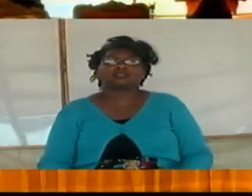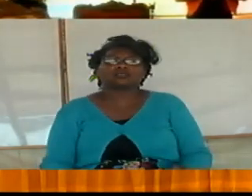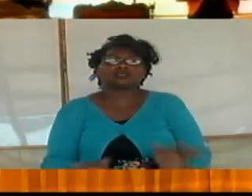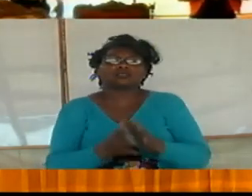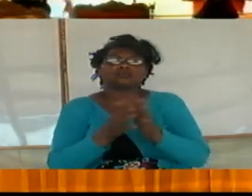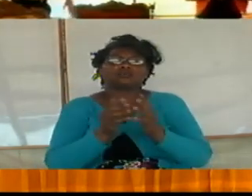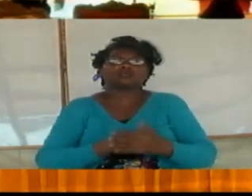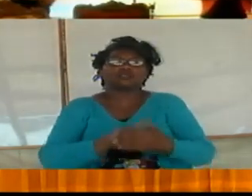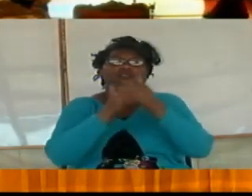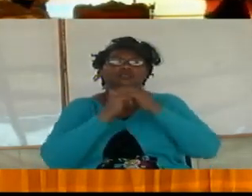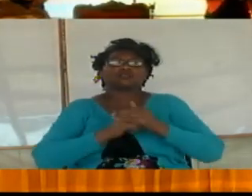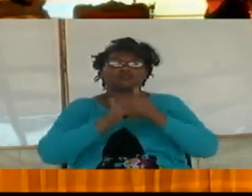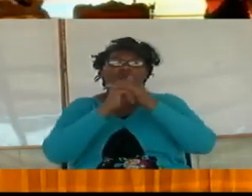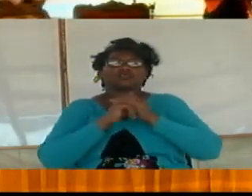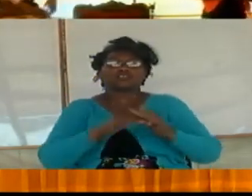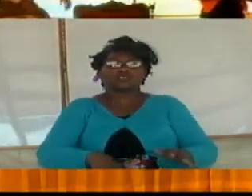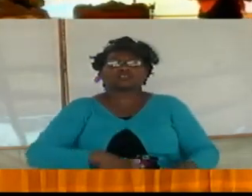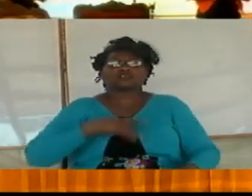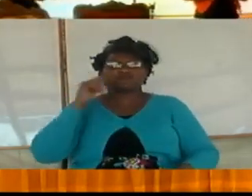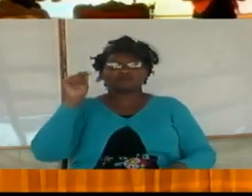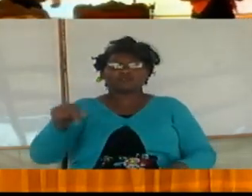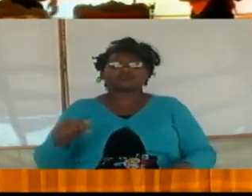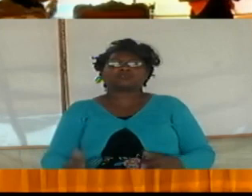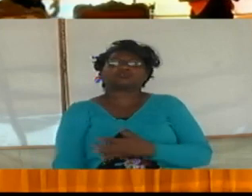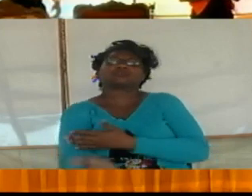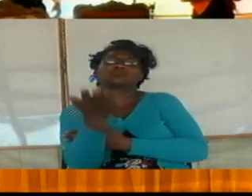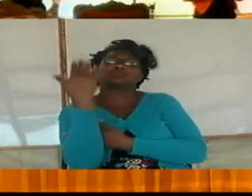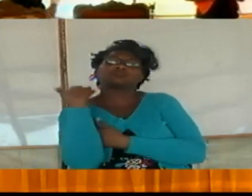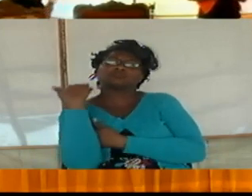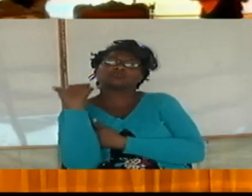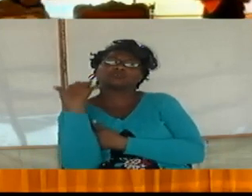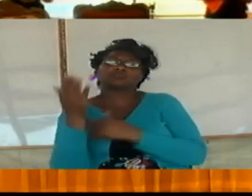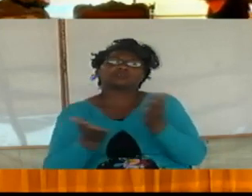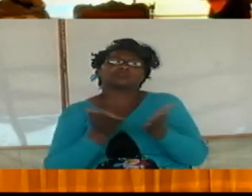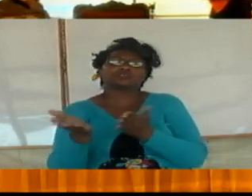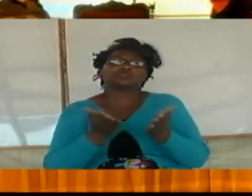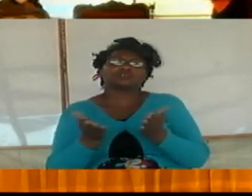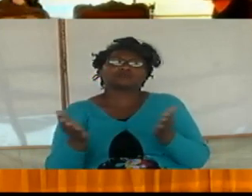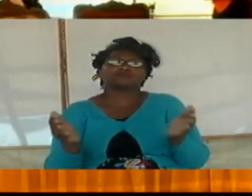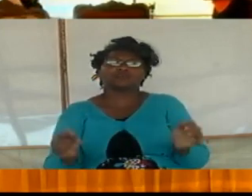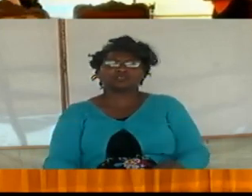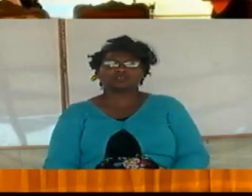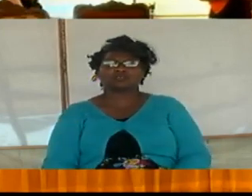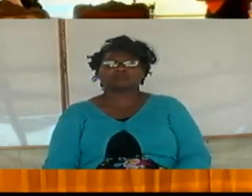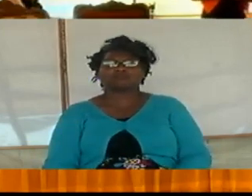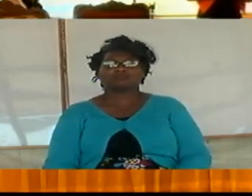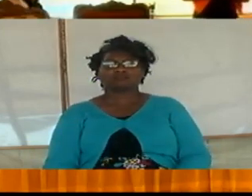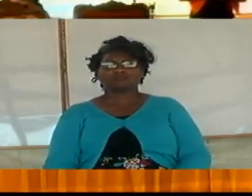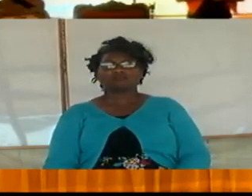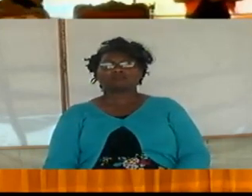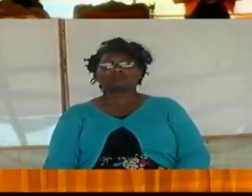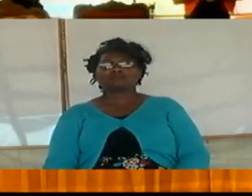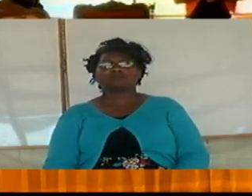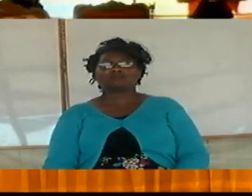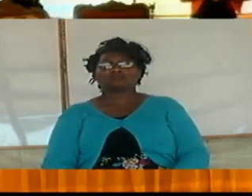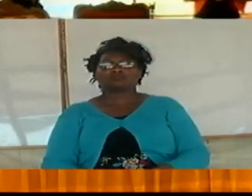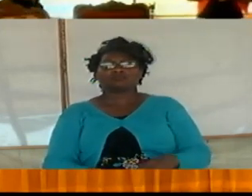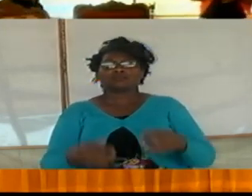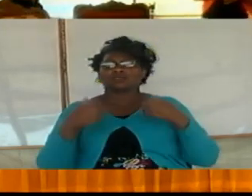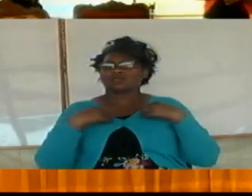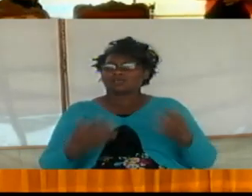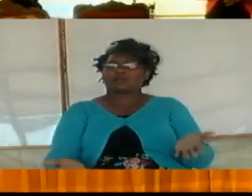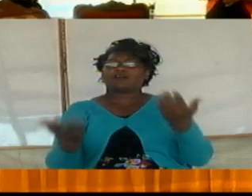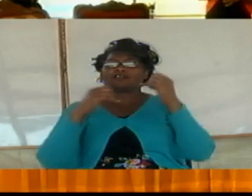lift the name of Jesus up for the sacrifice that he paid on Calvary. Go ahead. I've come